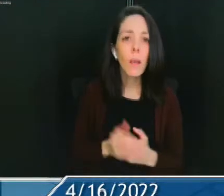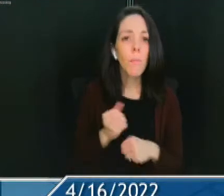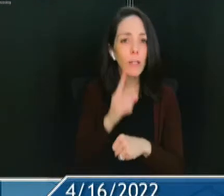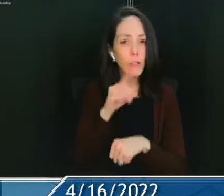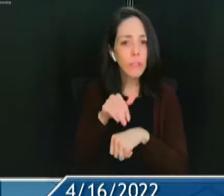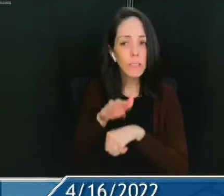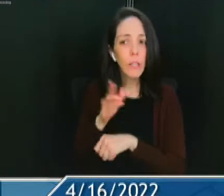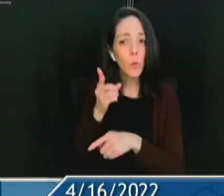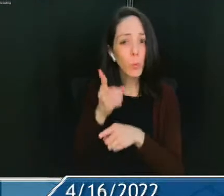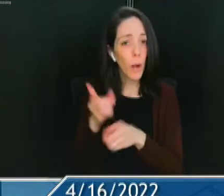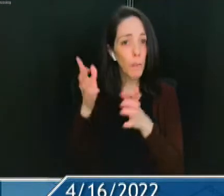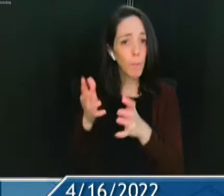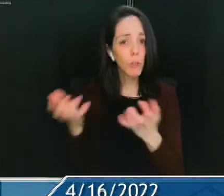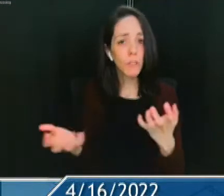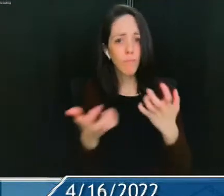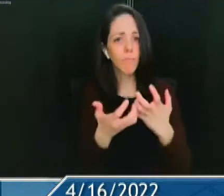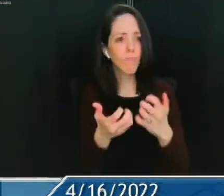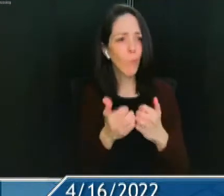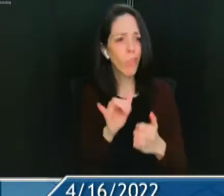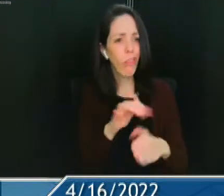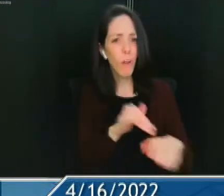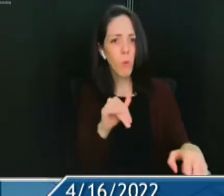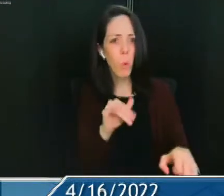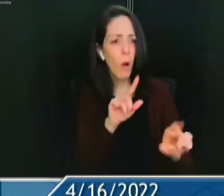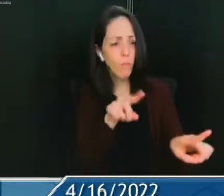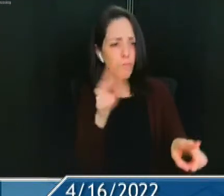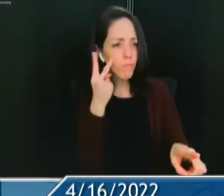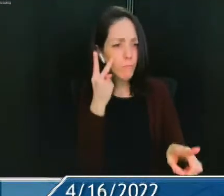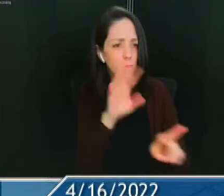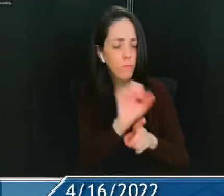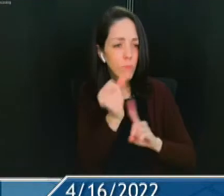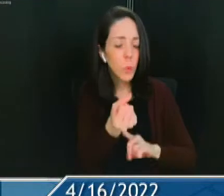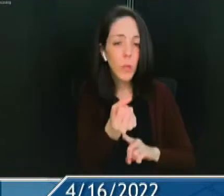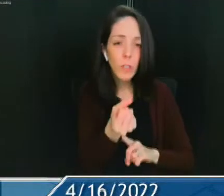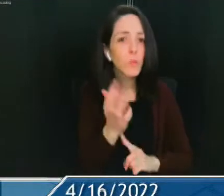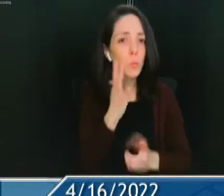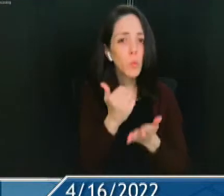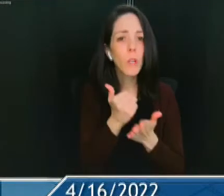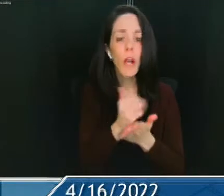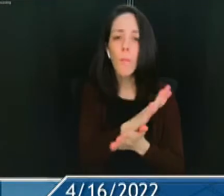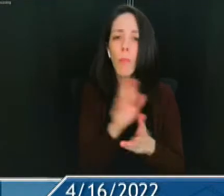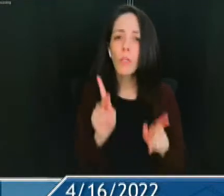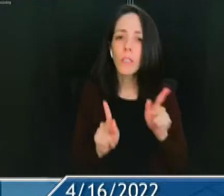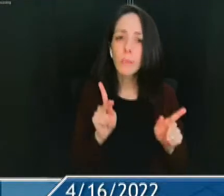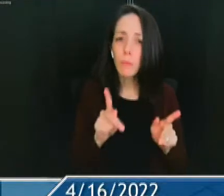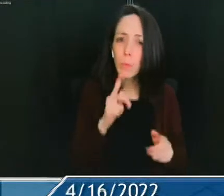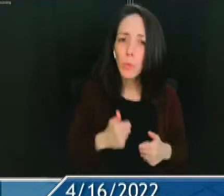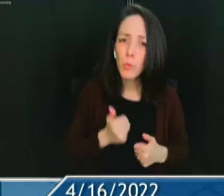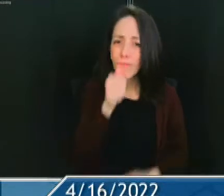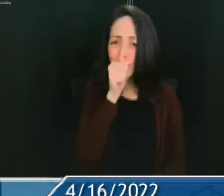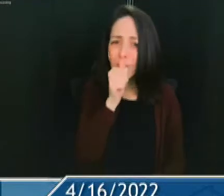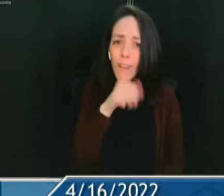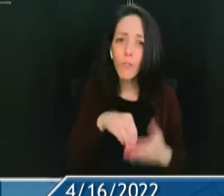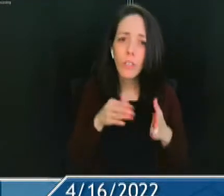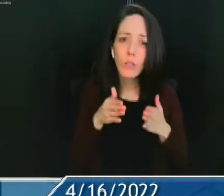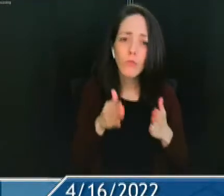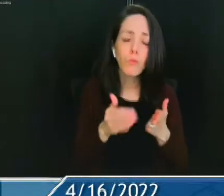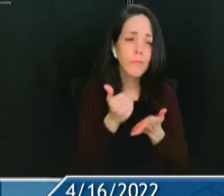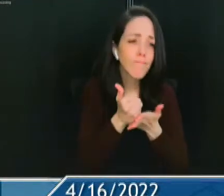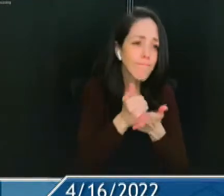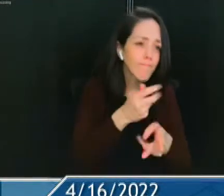with the right training is the best way to meet the needs of those who are suffering in our streets. And as Mayor Weiler has said, the expansion of Portland